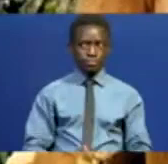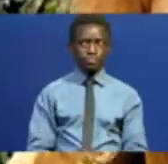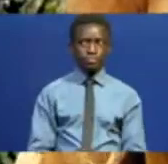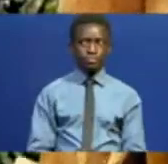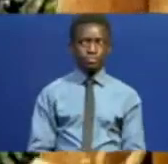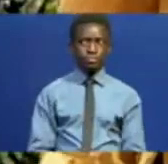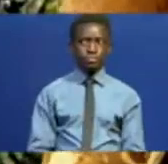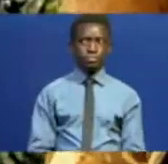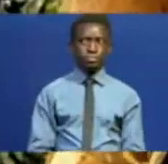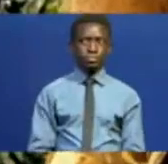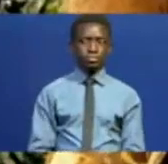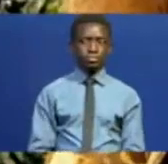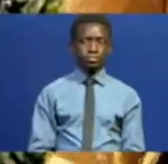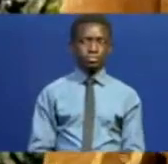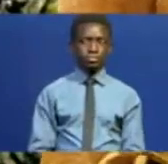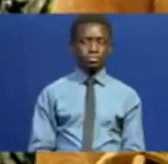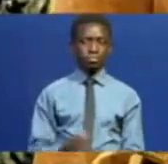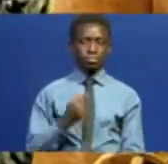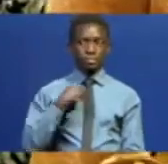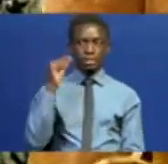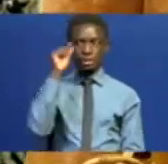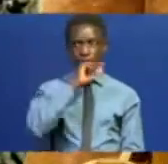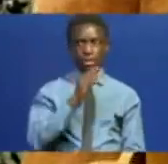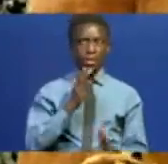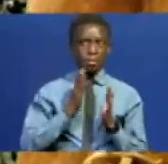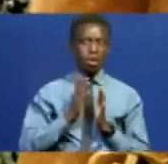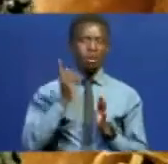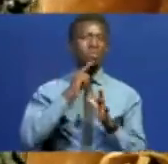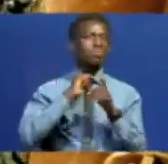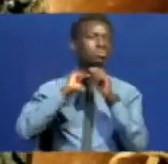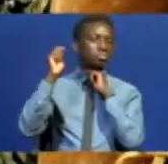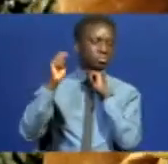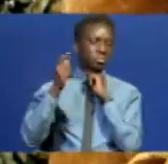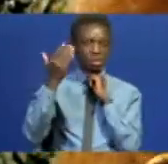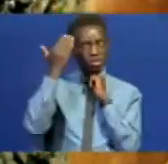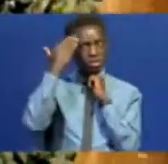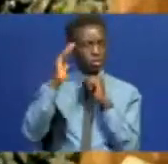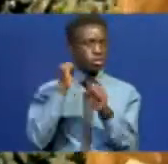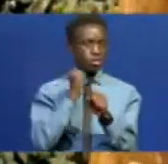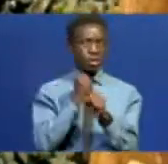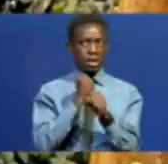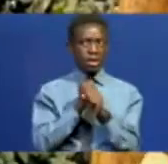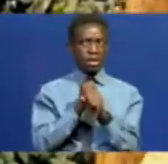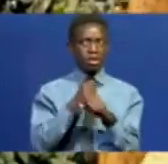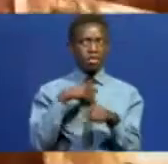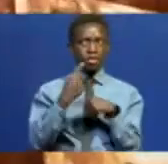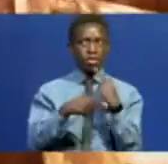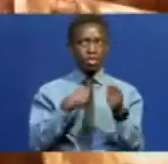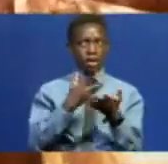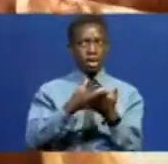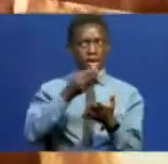guess Menyame Funga Jazoya Ikazi, he's still learning the ropes.